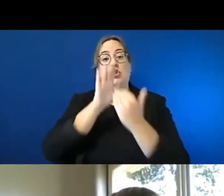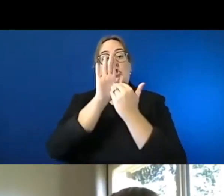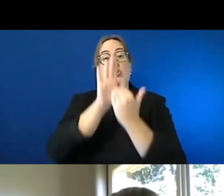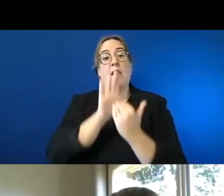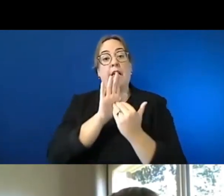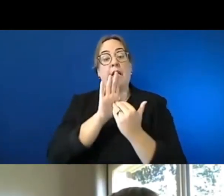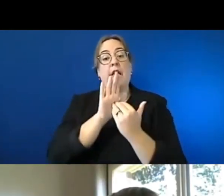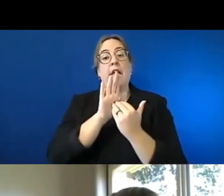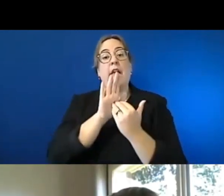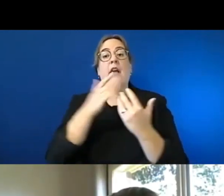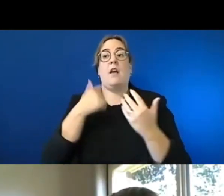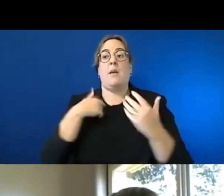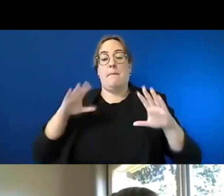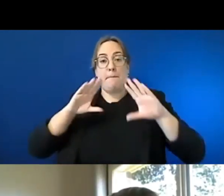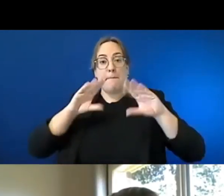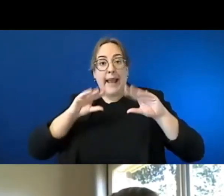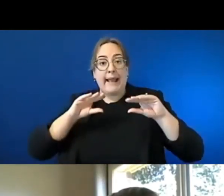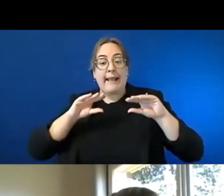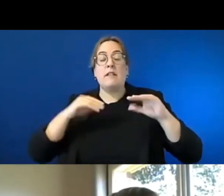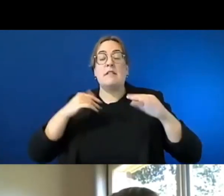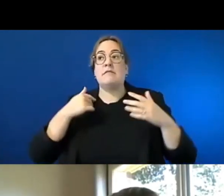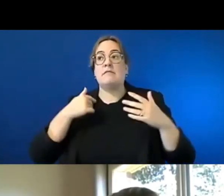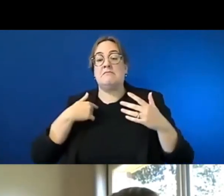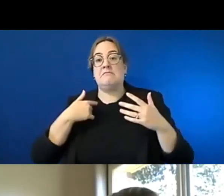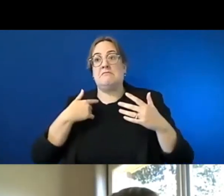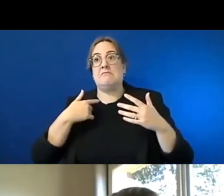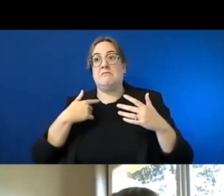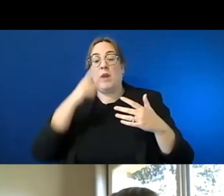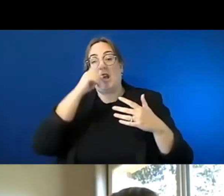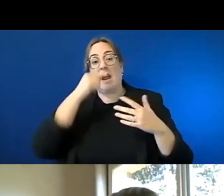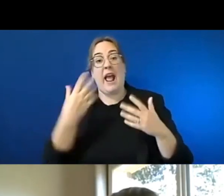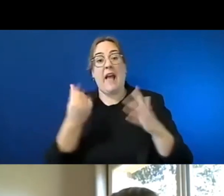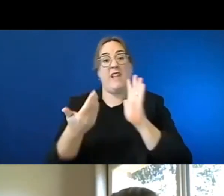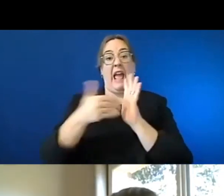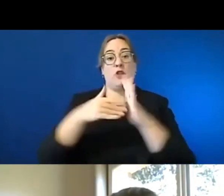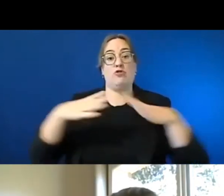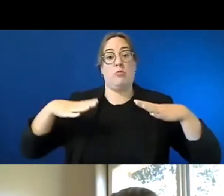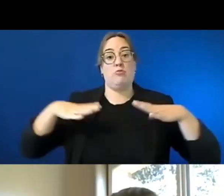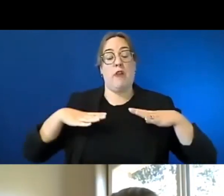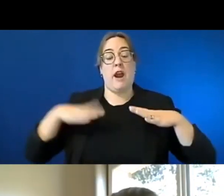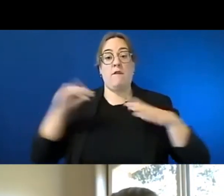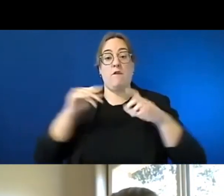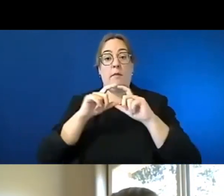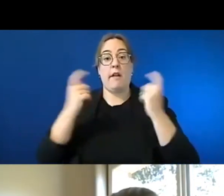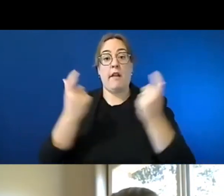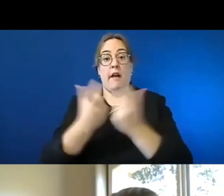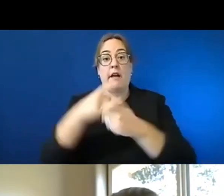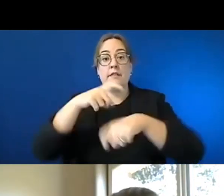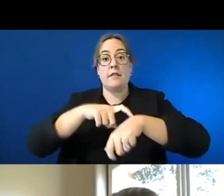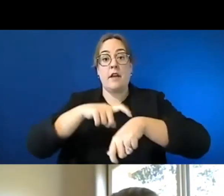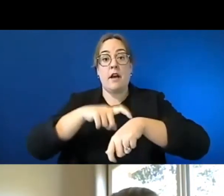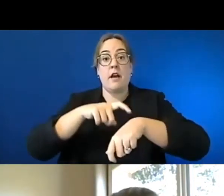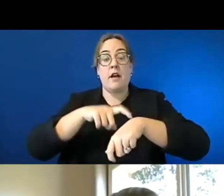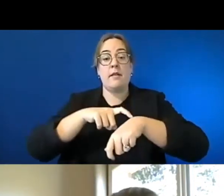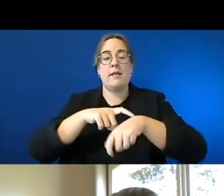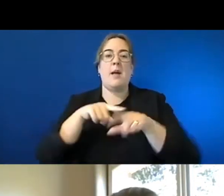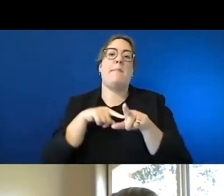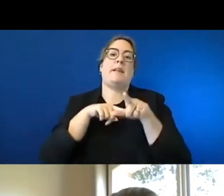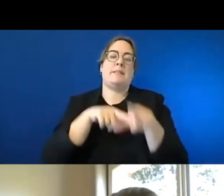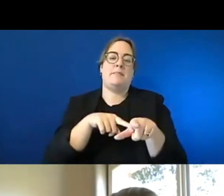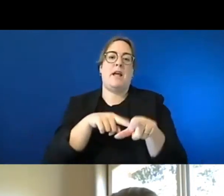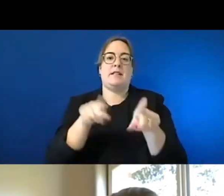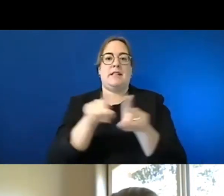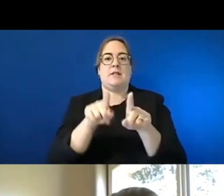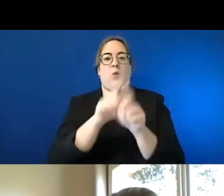padded comfortable chair, breaks from classes, and it's going to depend a lot on the course you're in about what